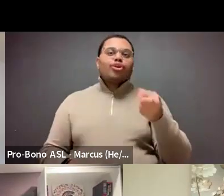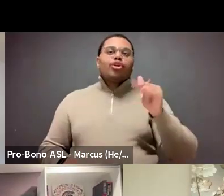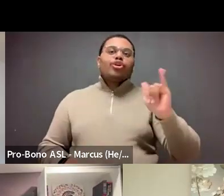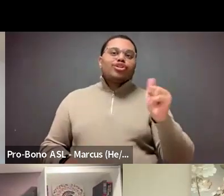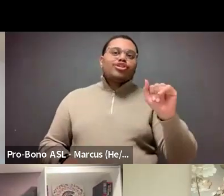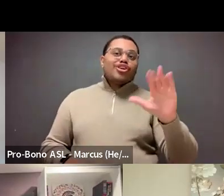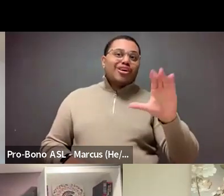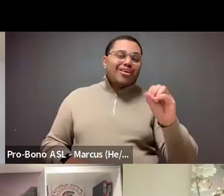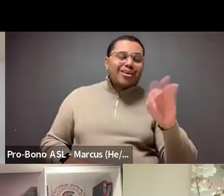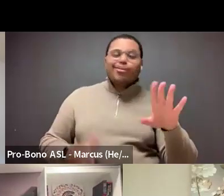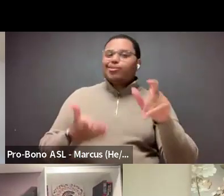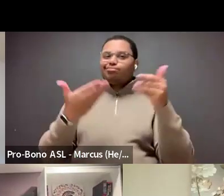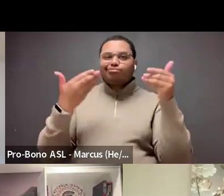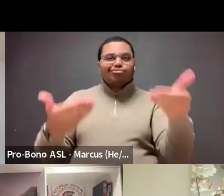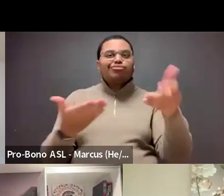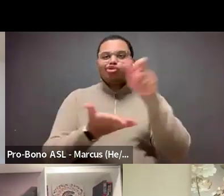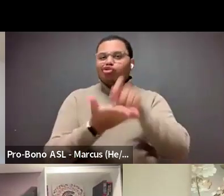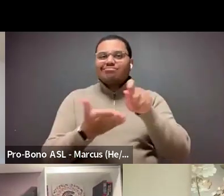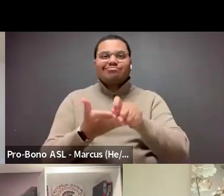here to be writing them.